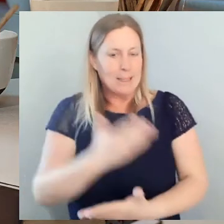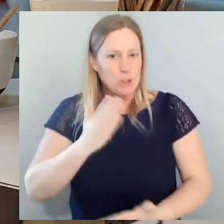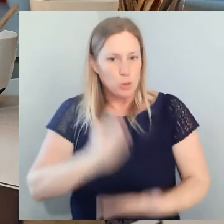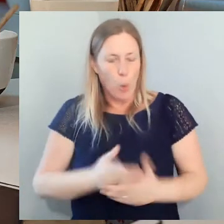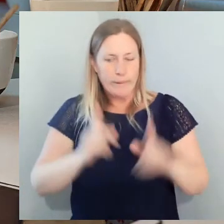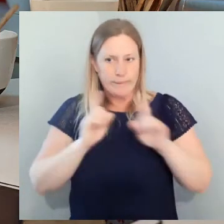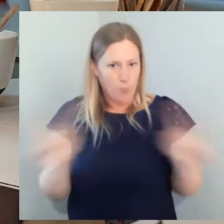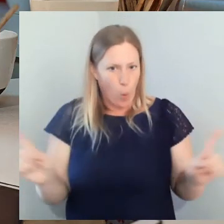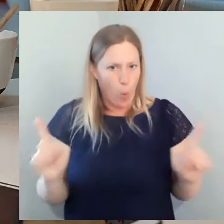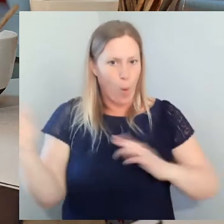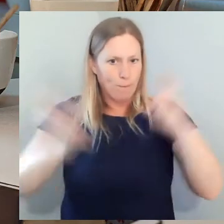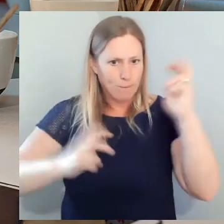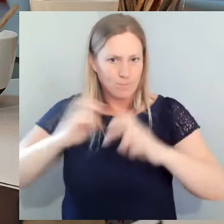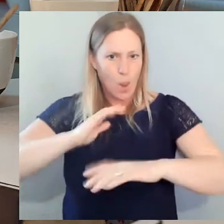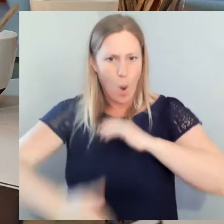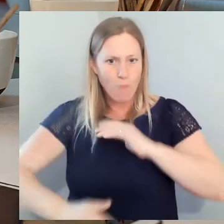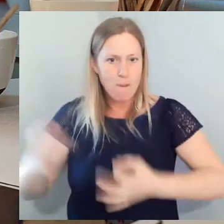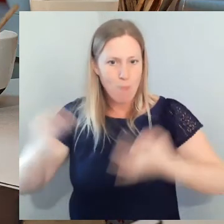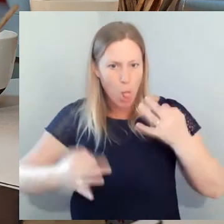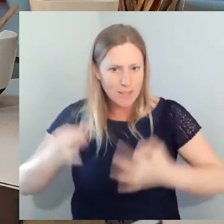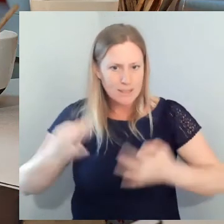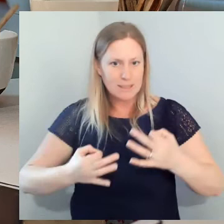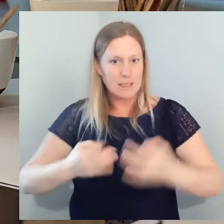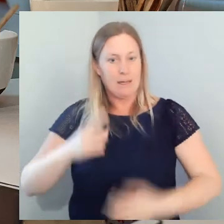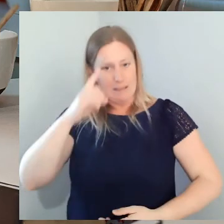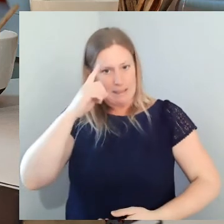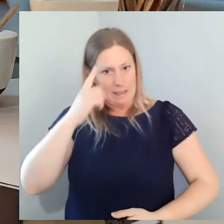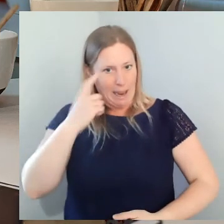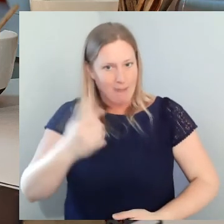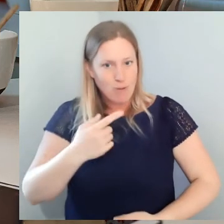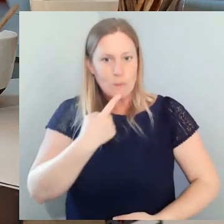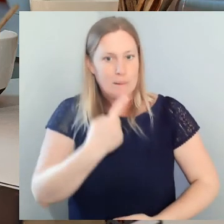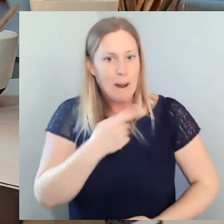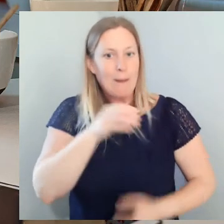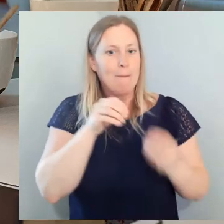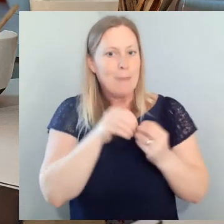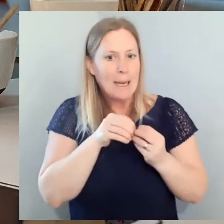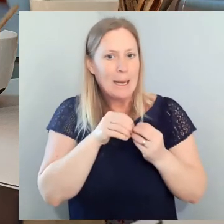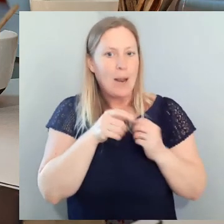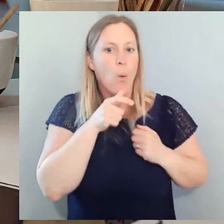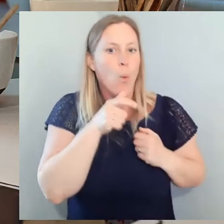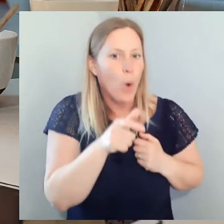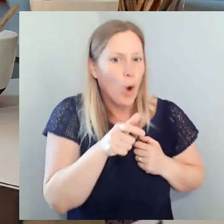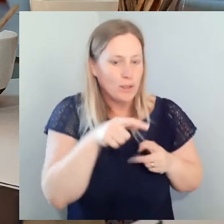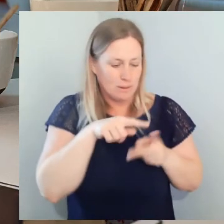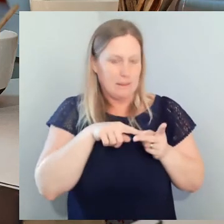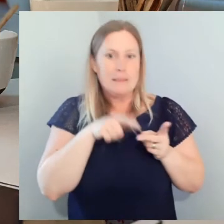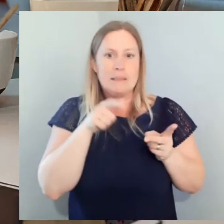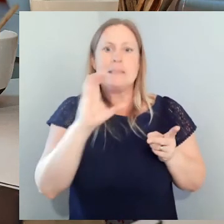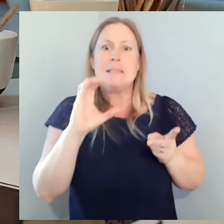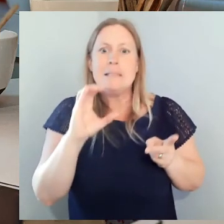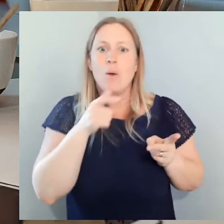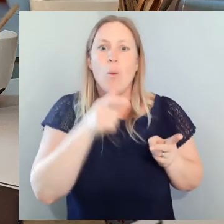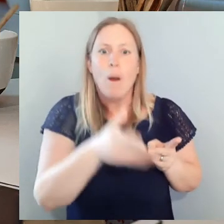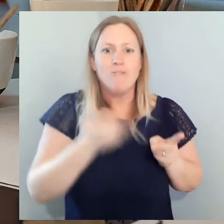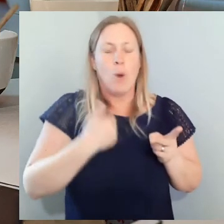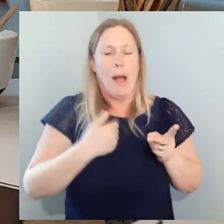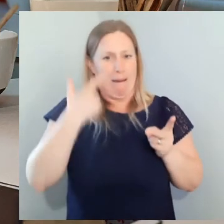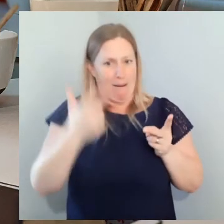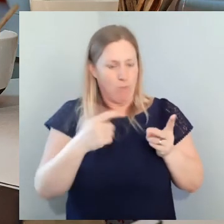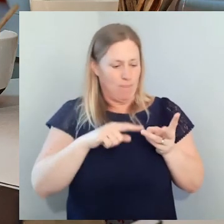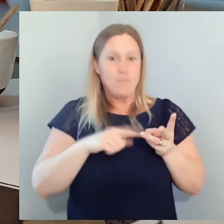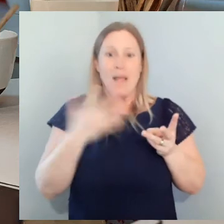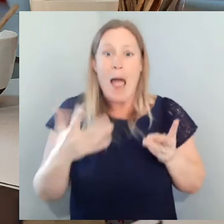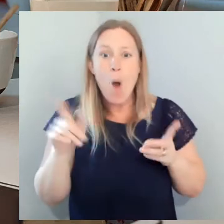promising not to put my foot in it this time. No rows over politics and the B word, which came to dominate our